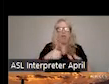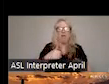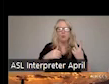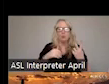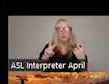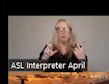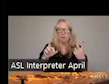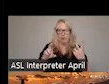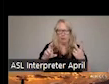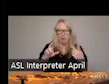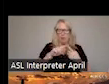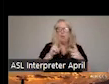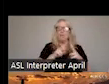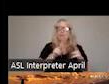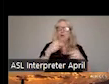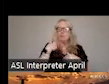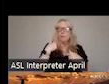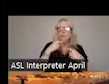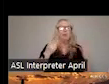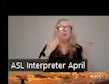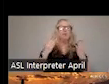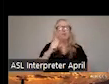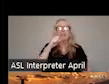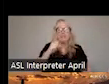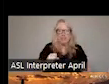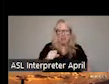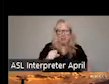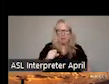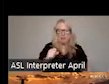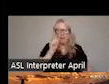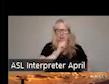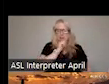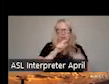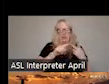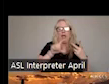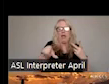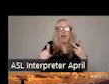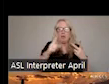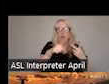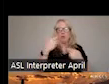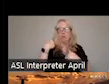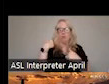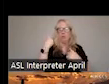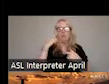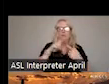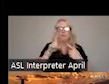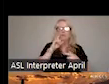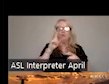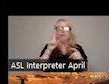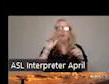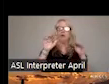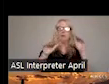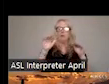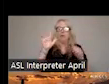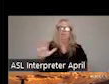vendor that was really responsible for serving Southern Arizona and another vendor that was responsible for serving the balance of the